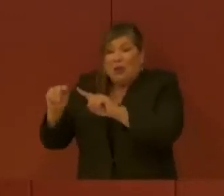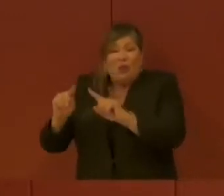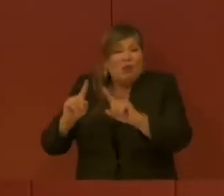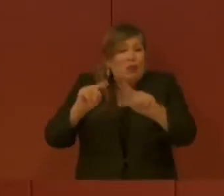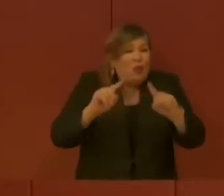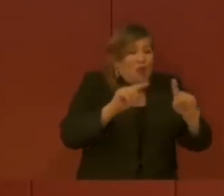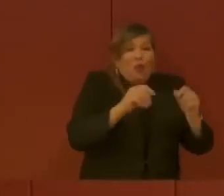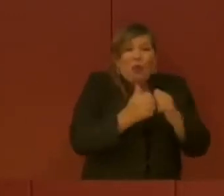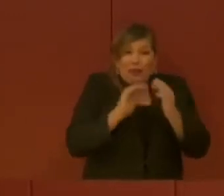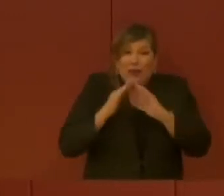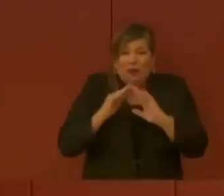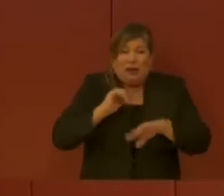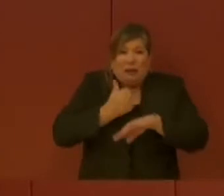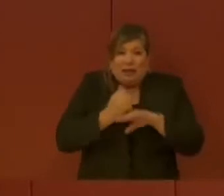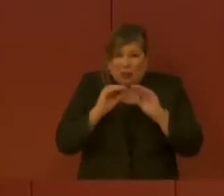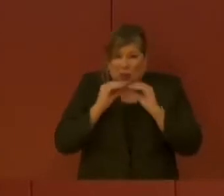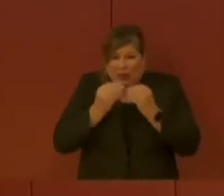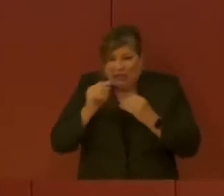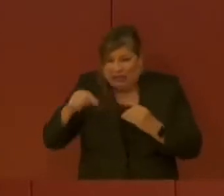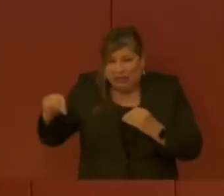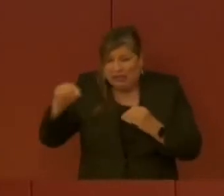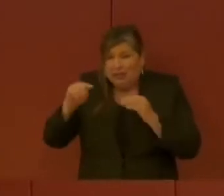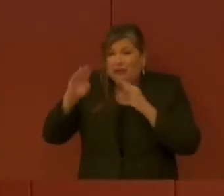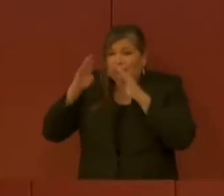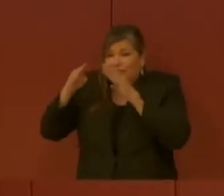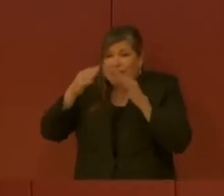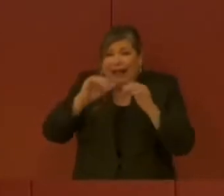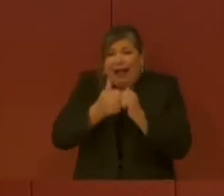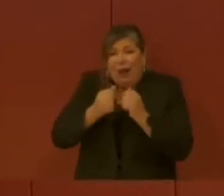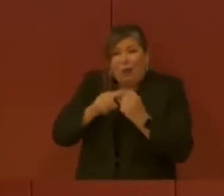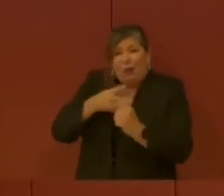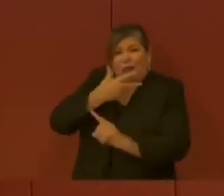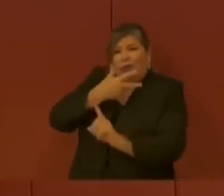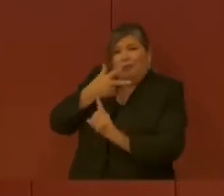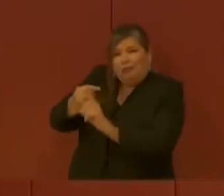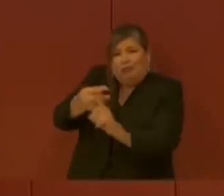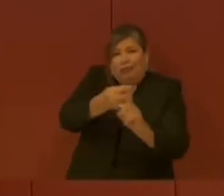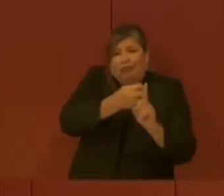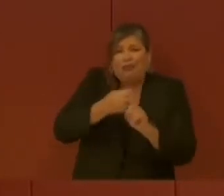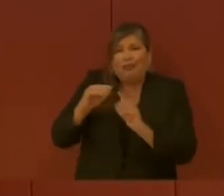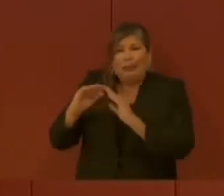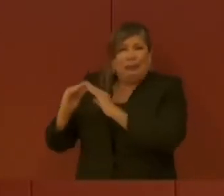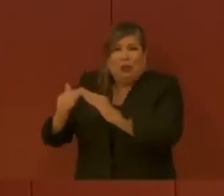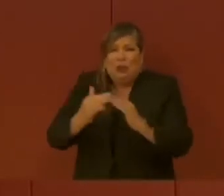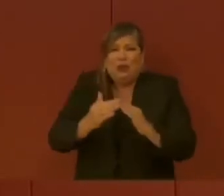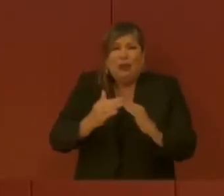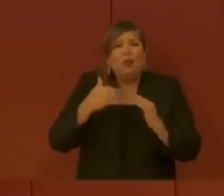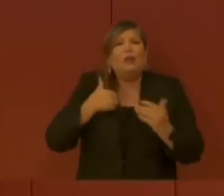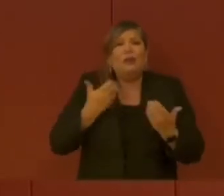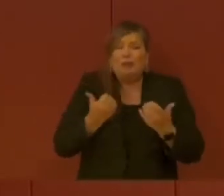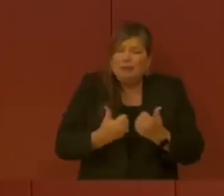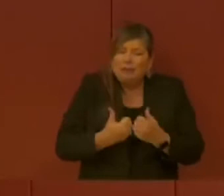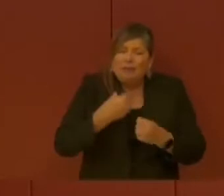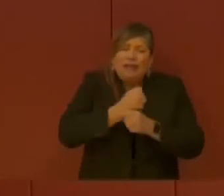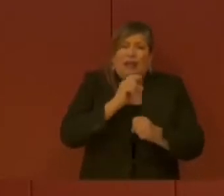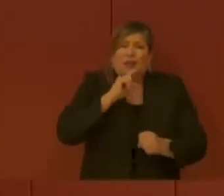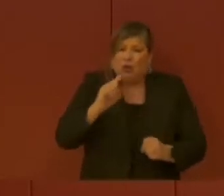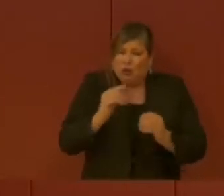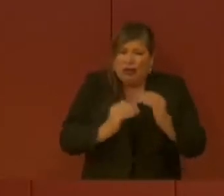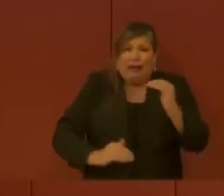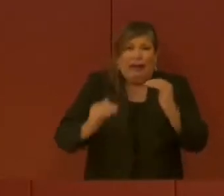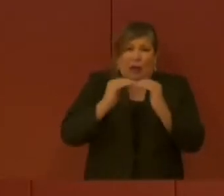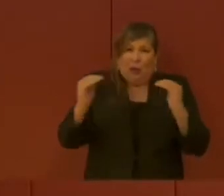community-based organizations, again, focused on the issue of equity. We announced as well